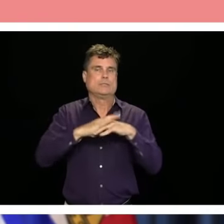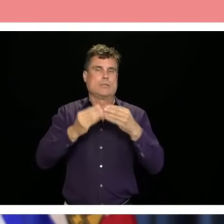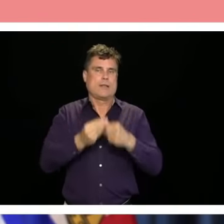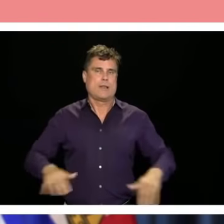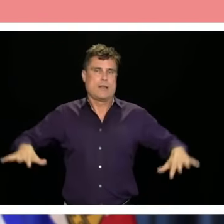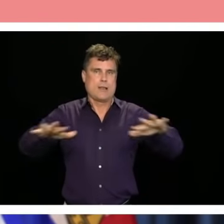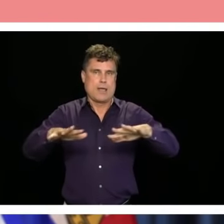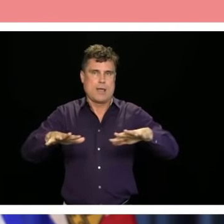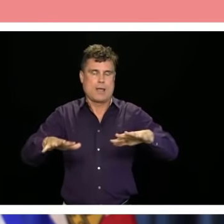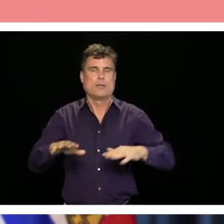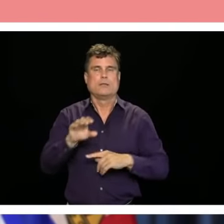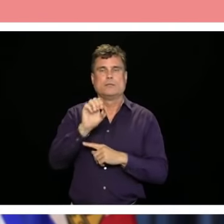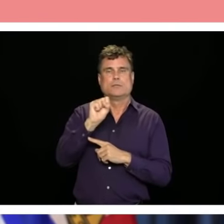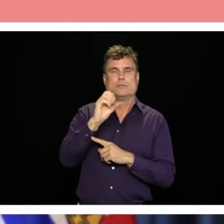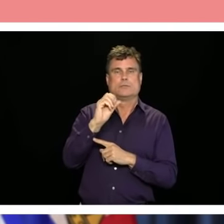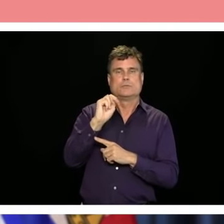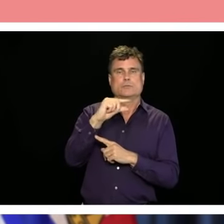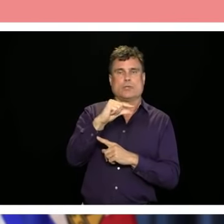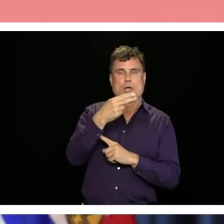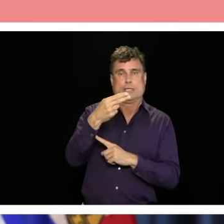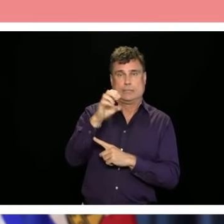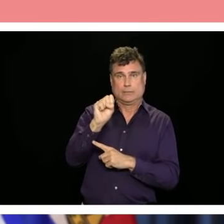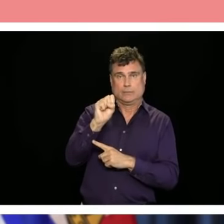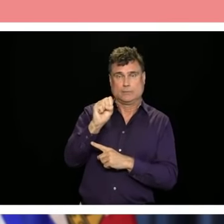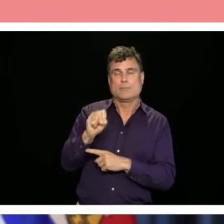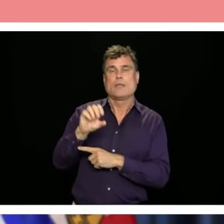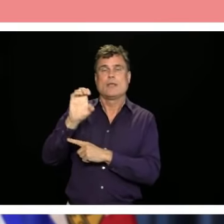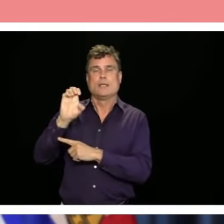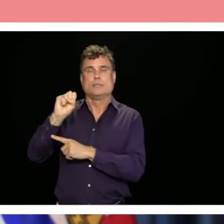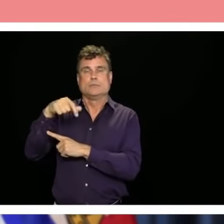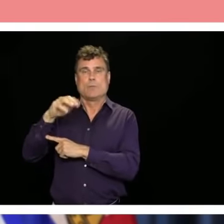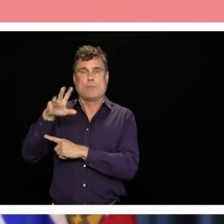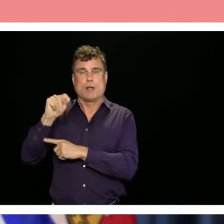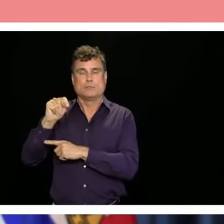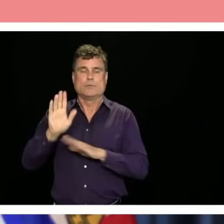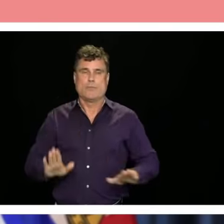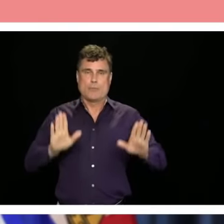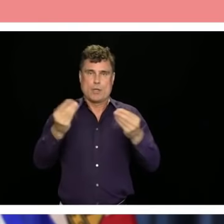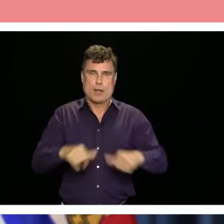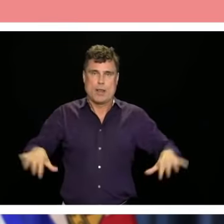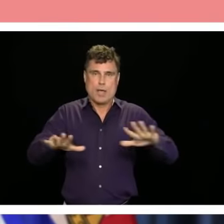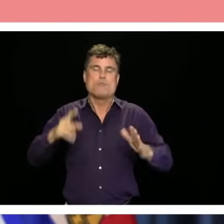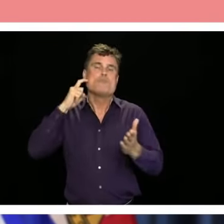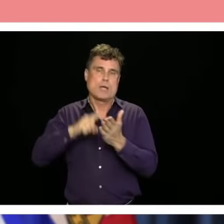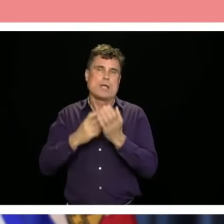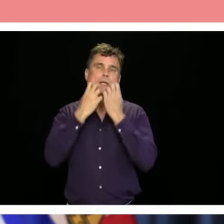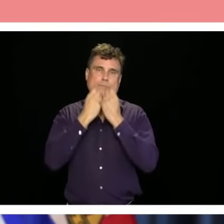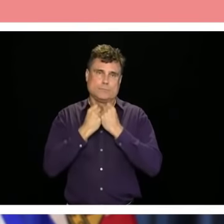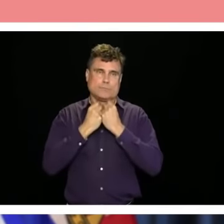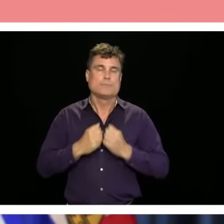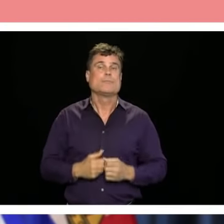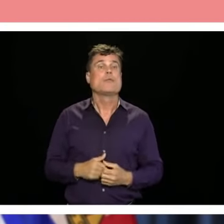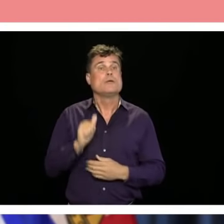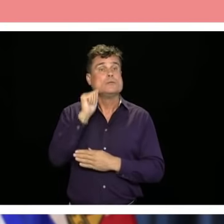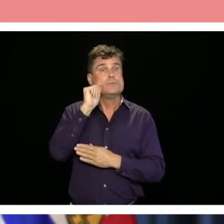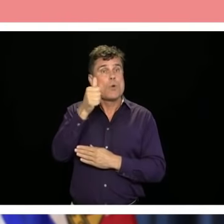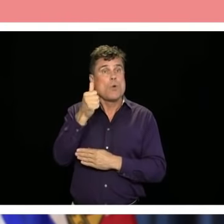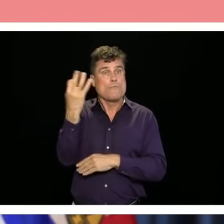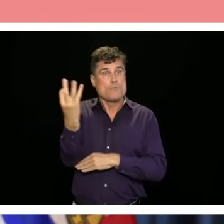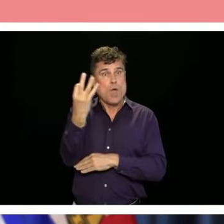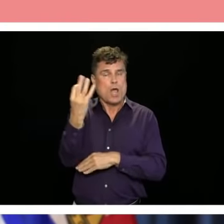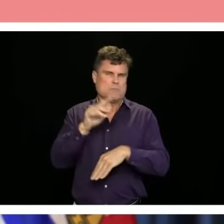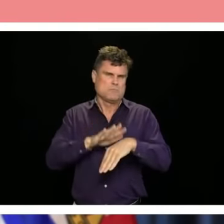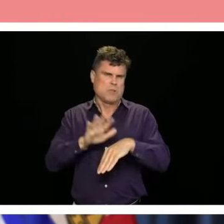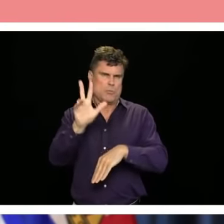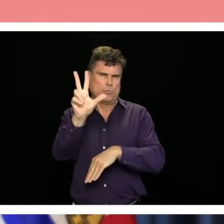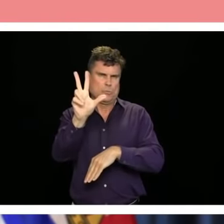the Songhees, and the Esquimalt First Nations. There will be a written briefing tomorrow, Friday, at around 3 o'clock